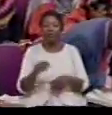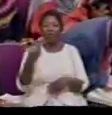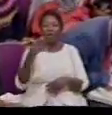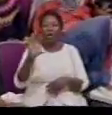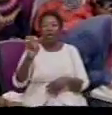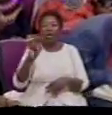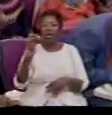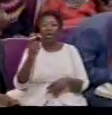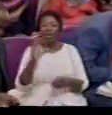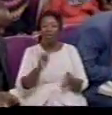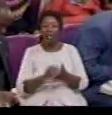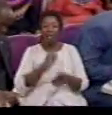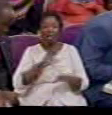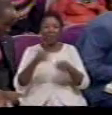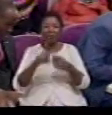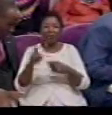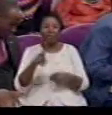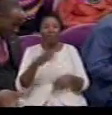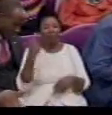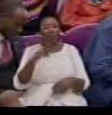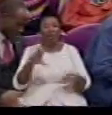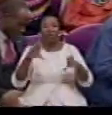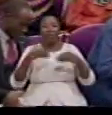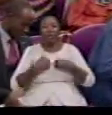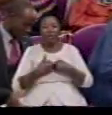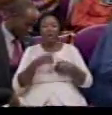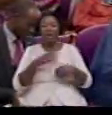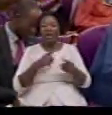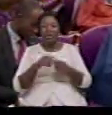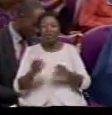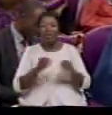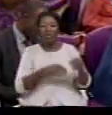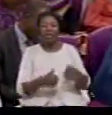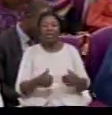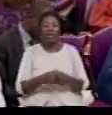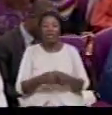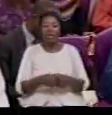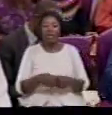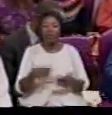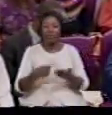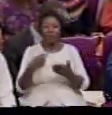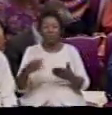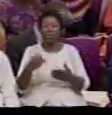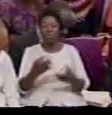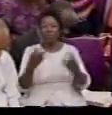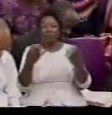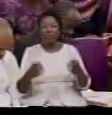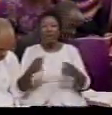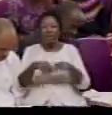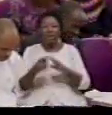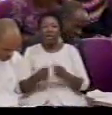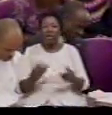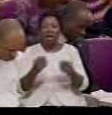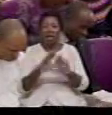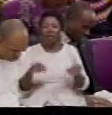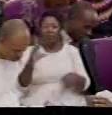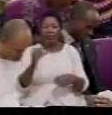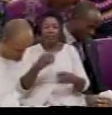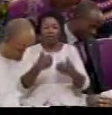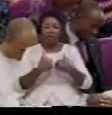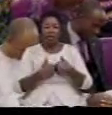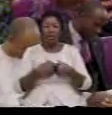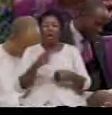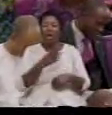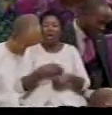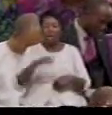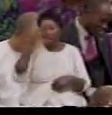a possession, and put the plague of leprosy in a house of the land of your possession, and he that owned